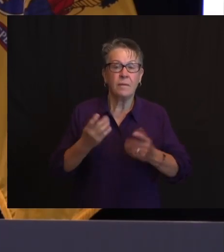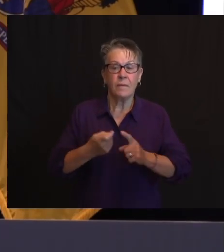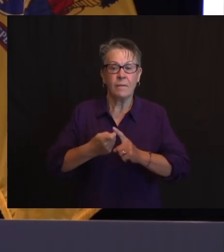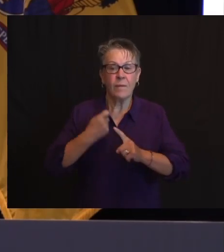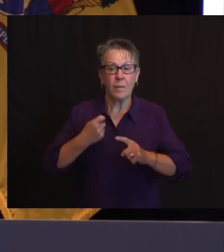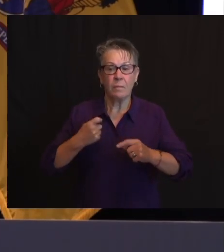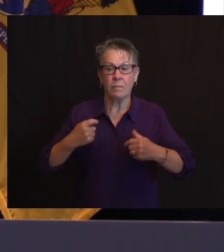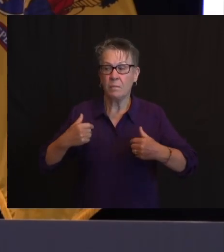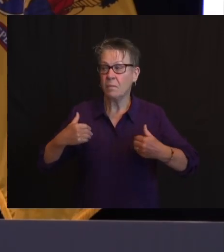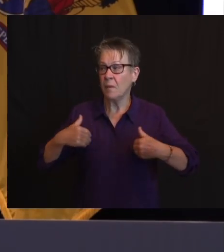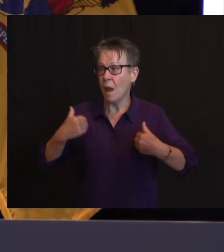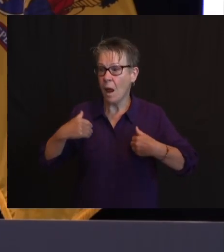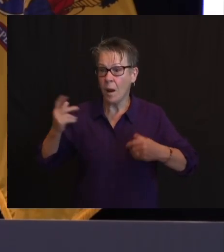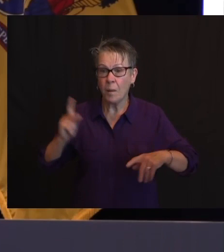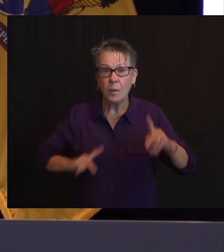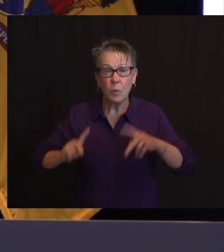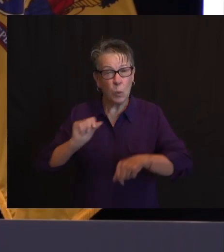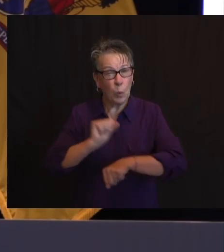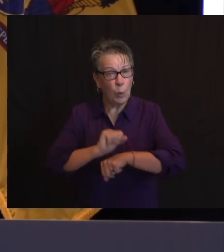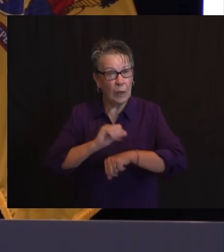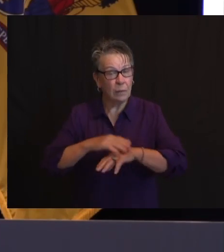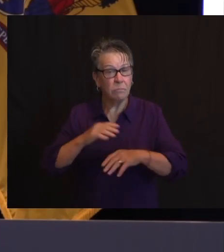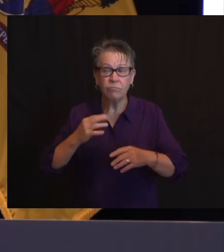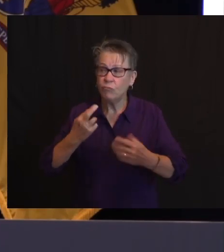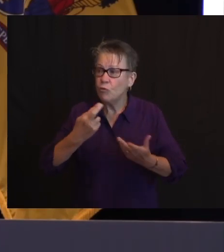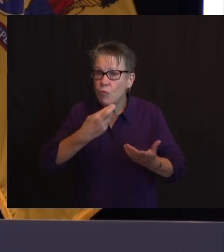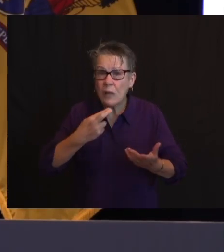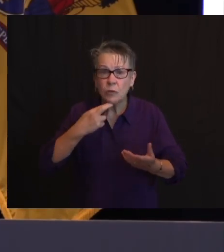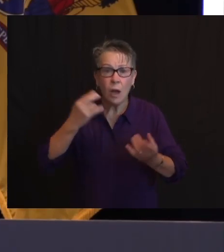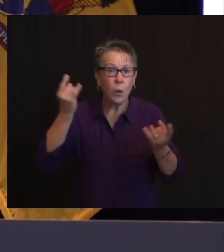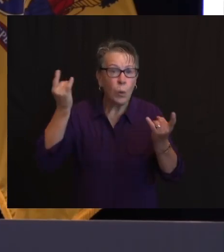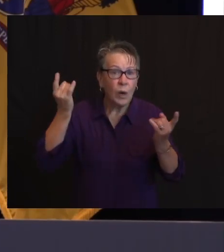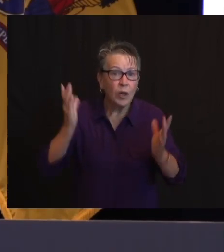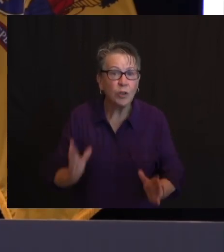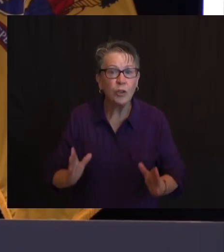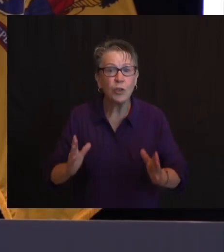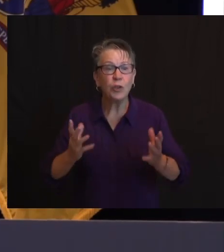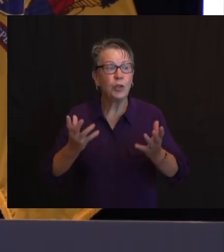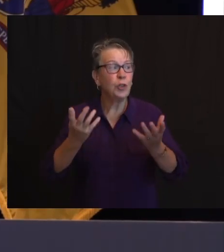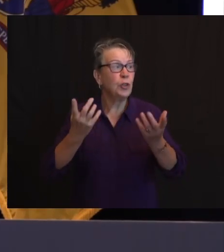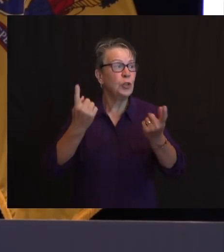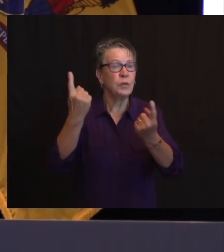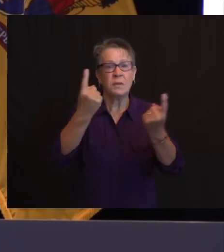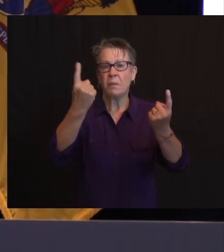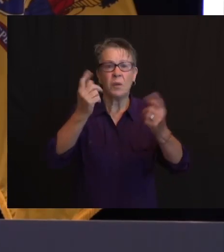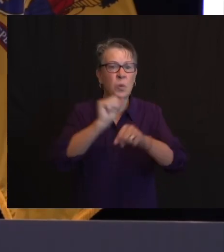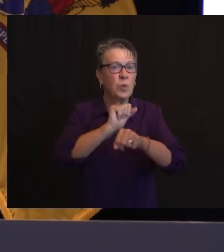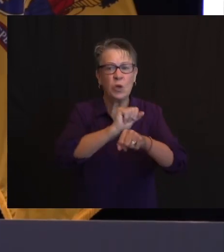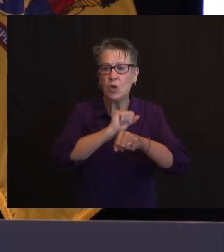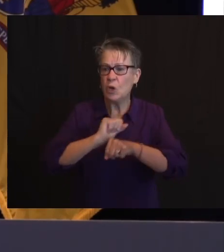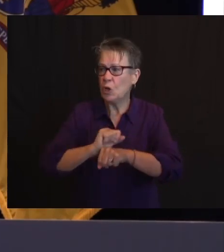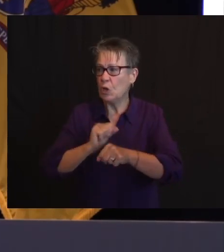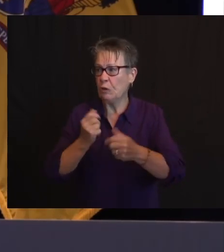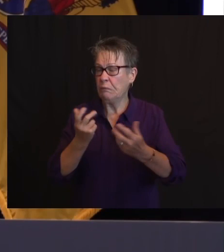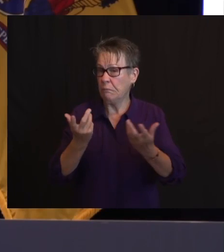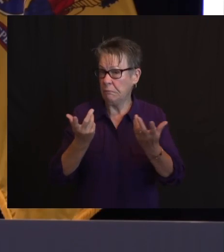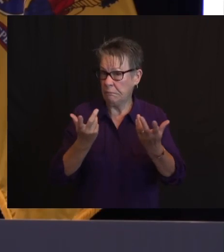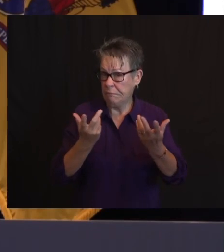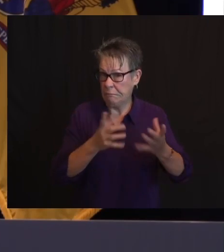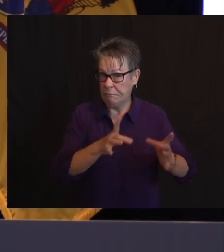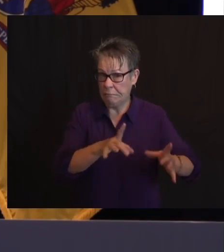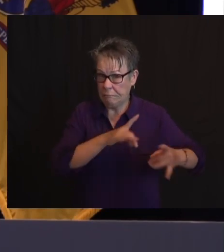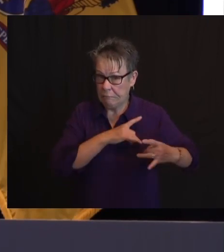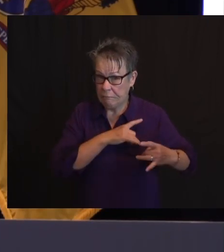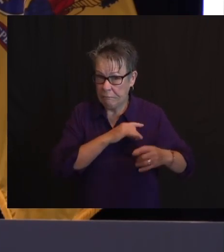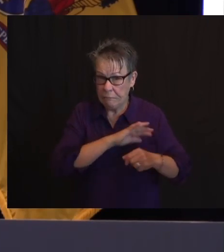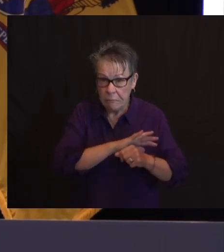is you've got maybe a disproportionate representation of essential workers, food, retail, whatever it might be. Perhaps, but again, I don't